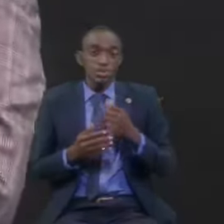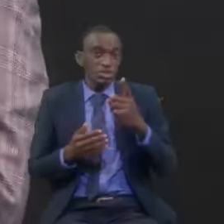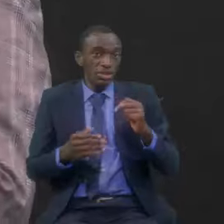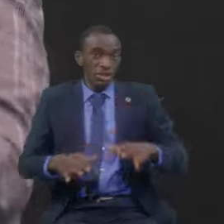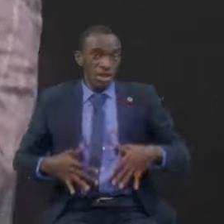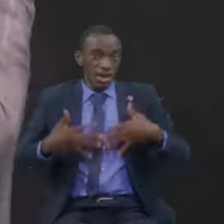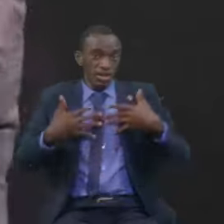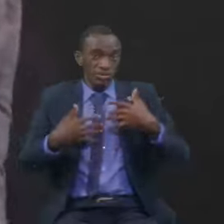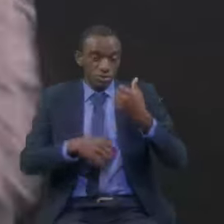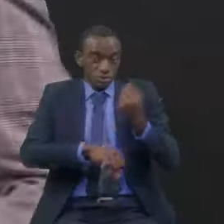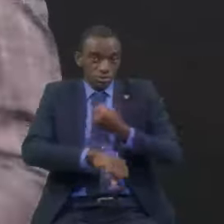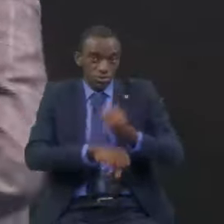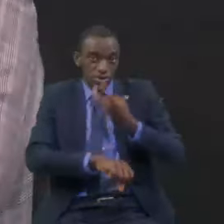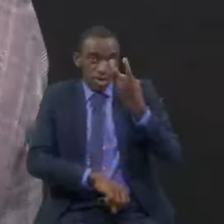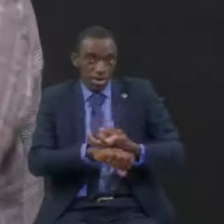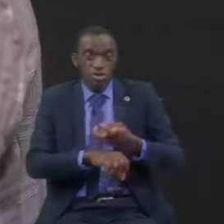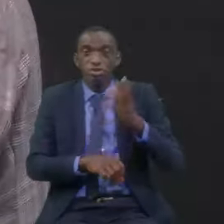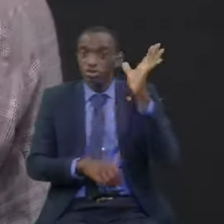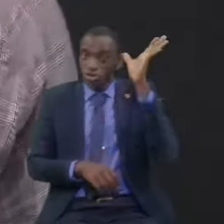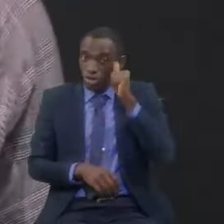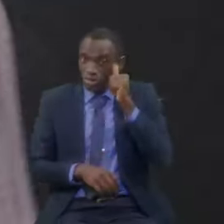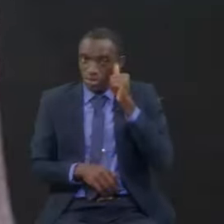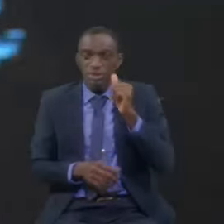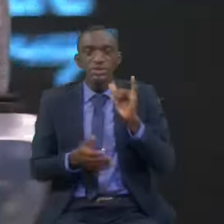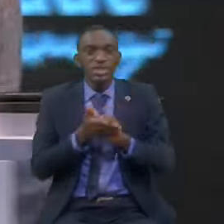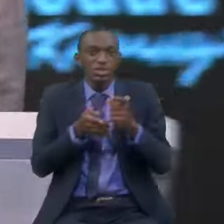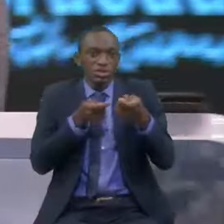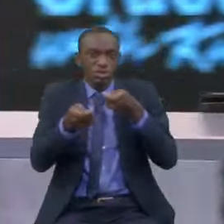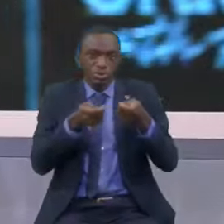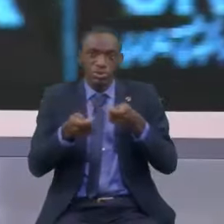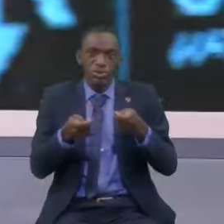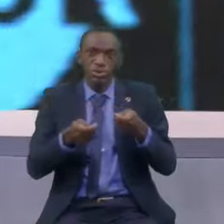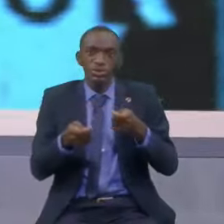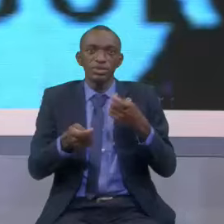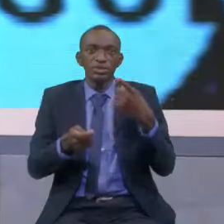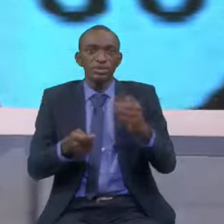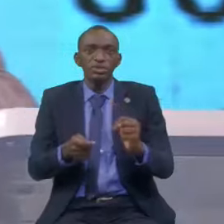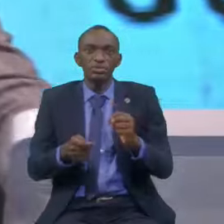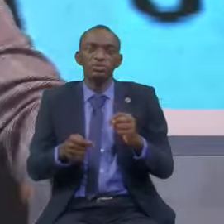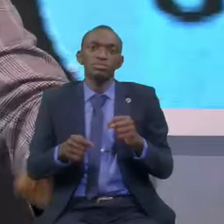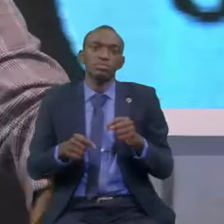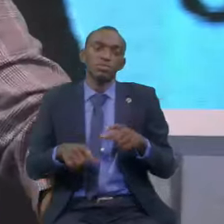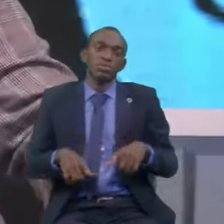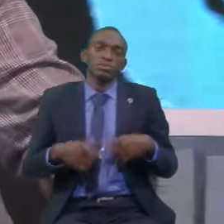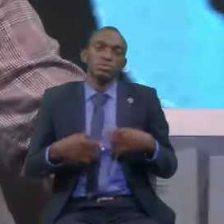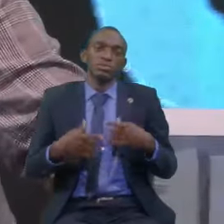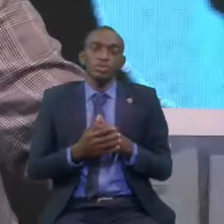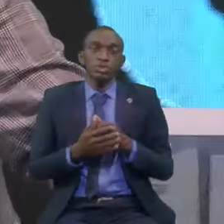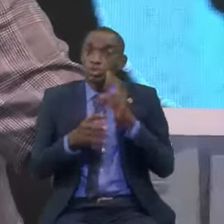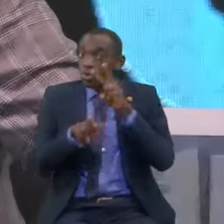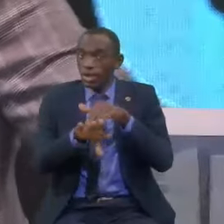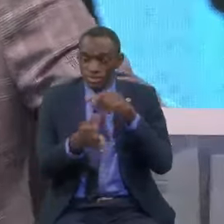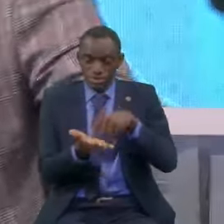stubborn, that is controlling the driving. Look at this man. Stony heart is coming like